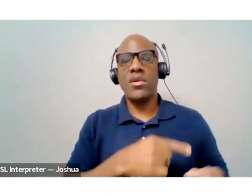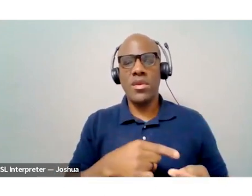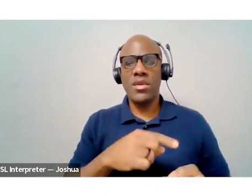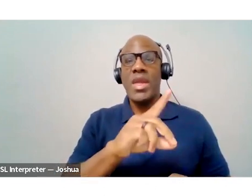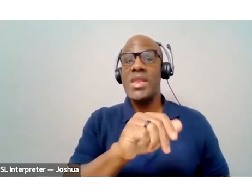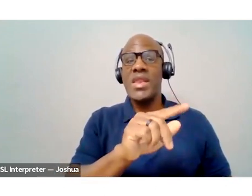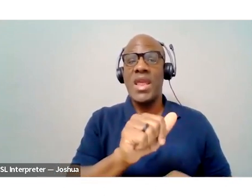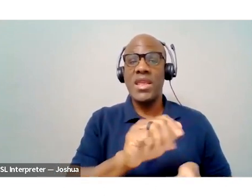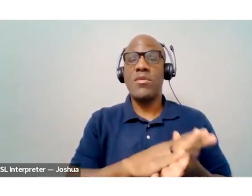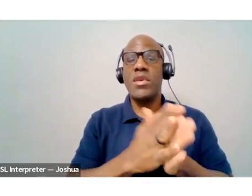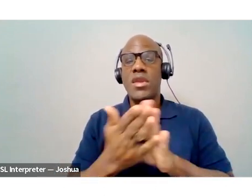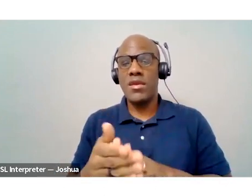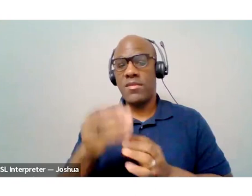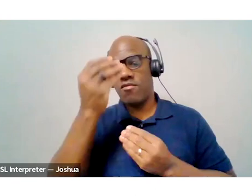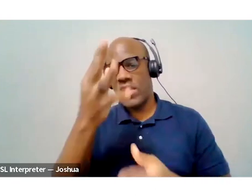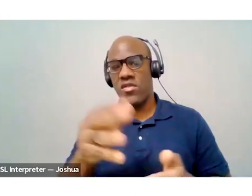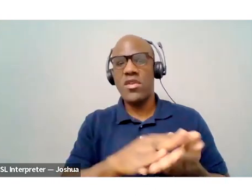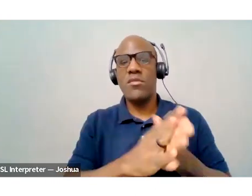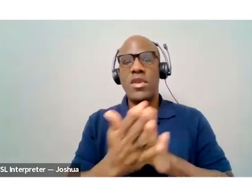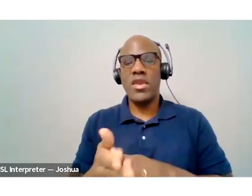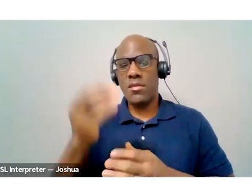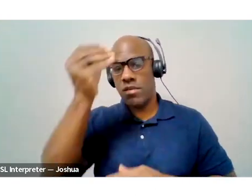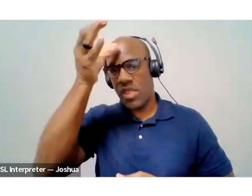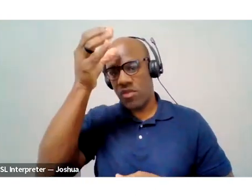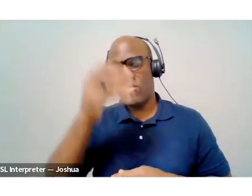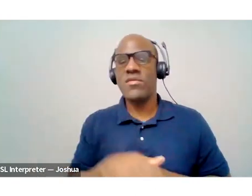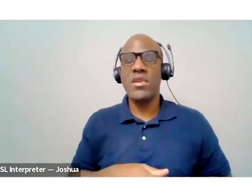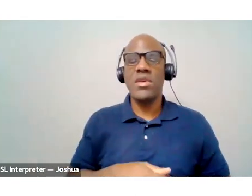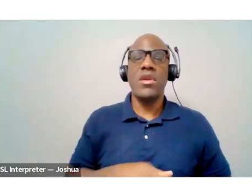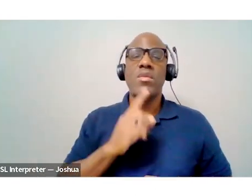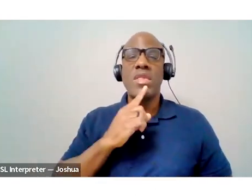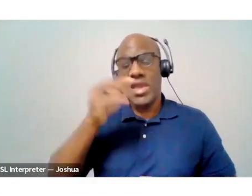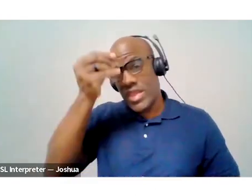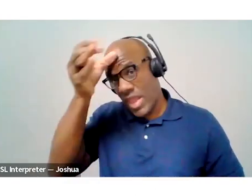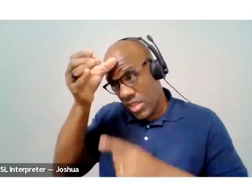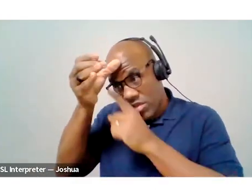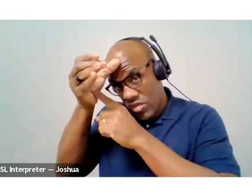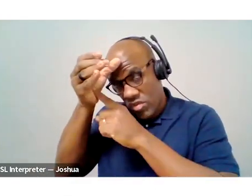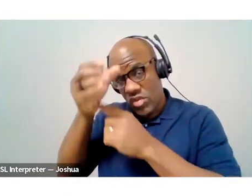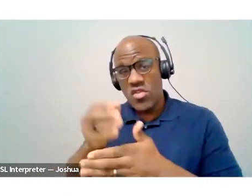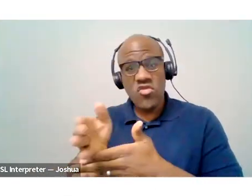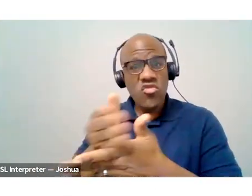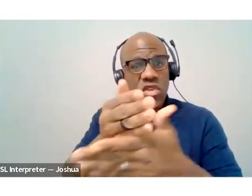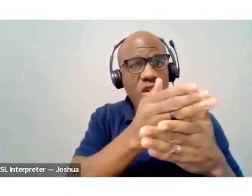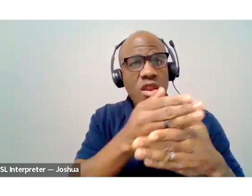literacy practice is really a collective notion of how knowledge is shared and produced.